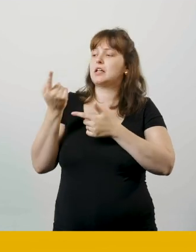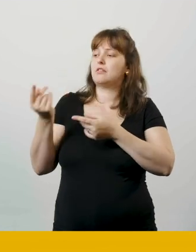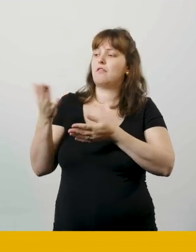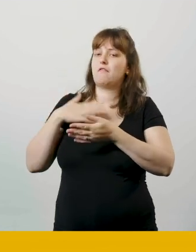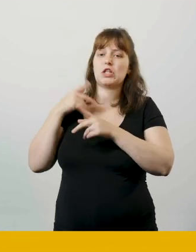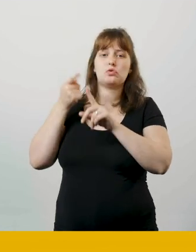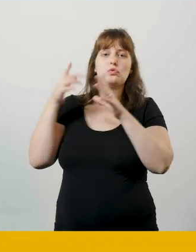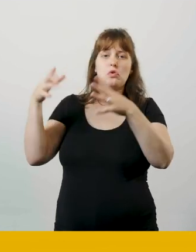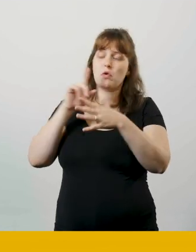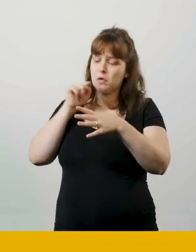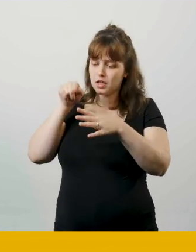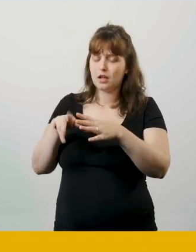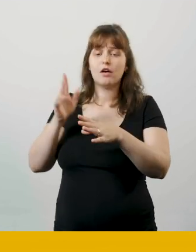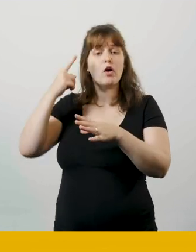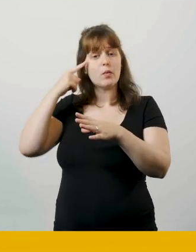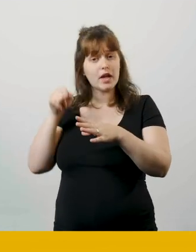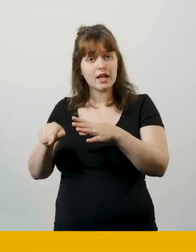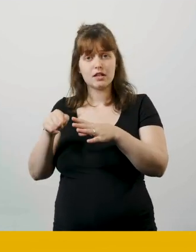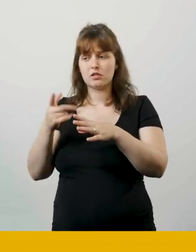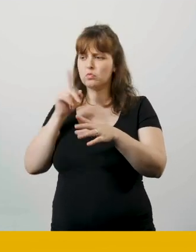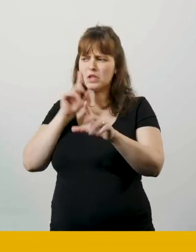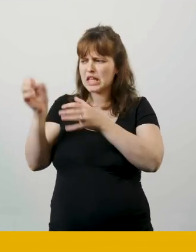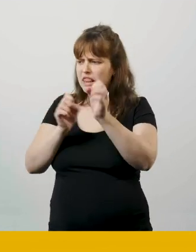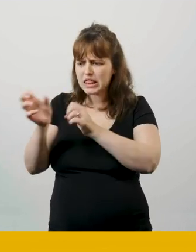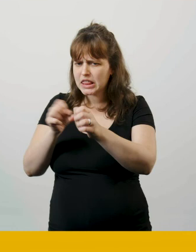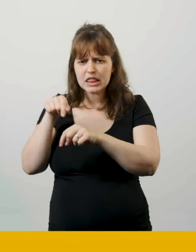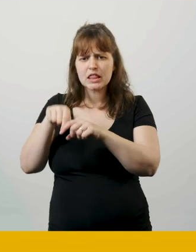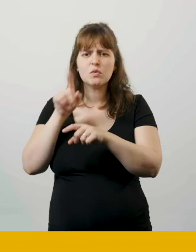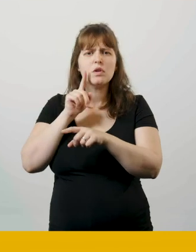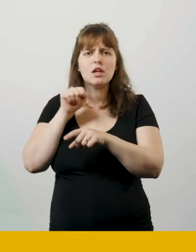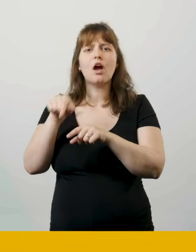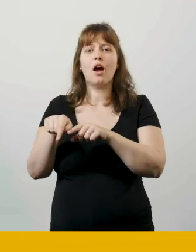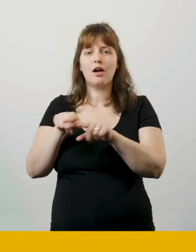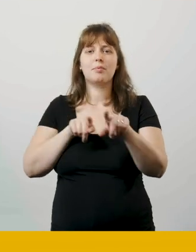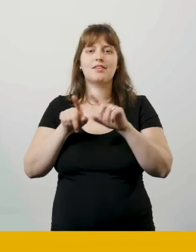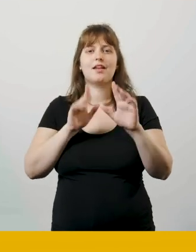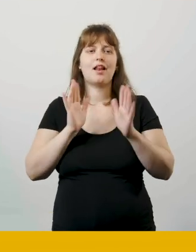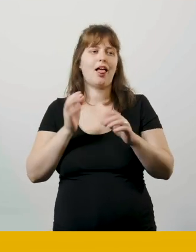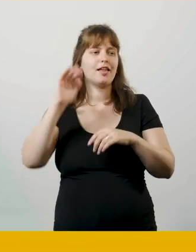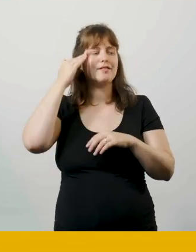target, how your target is composed, you have